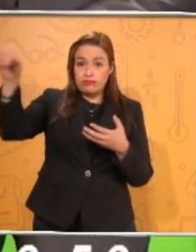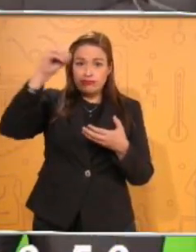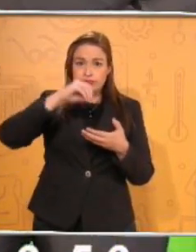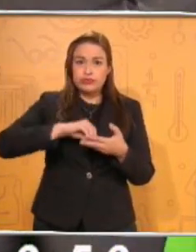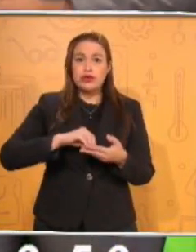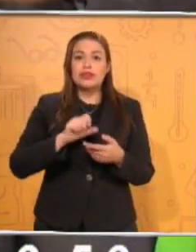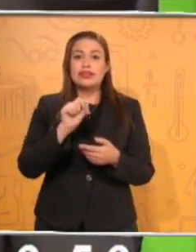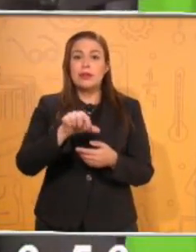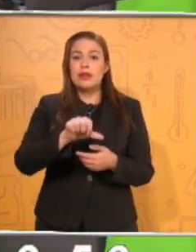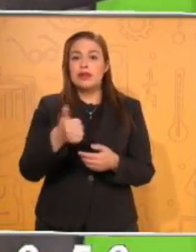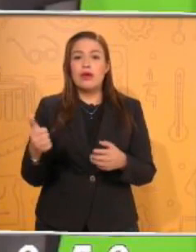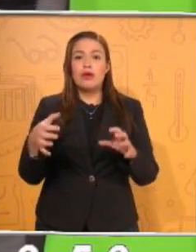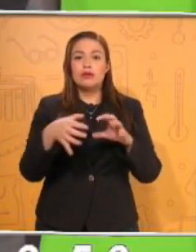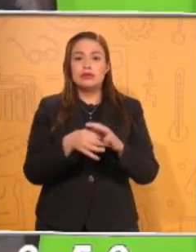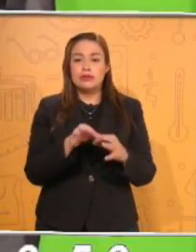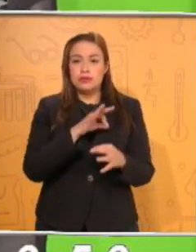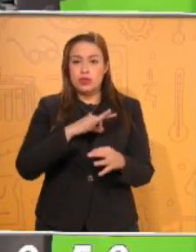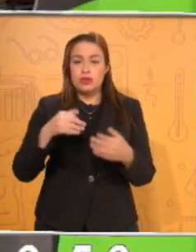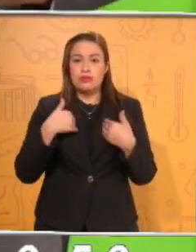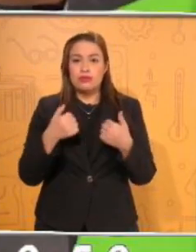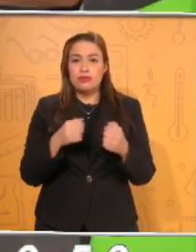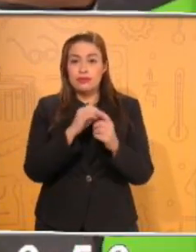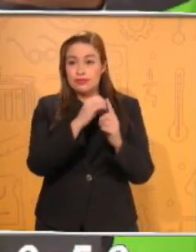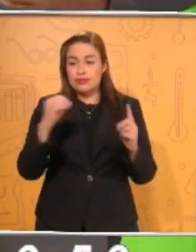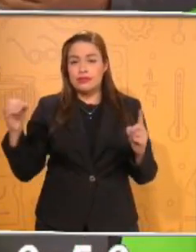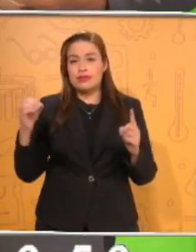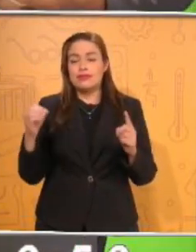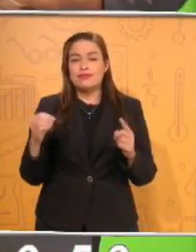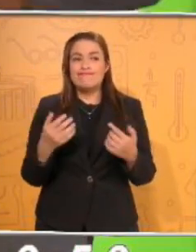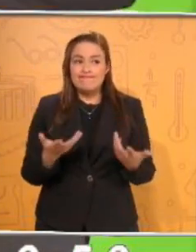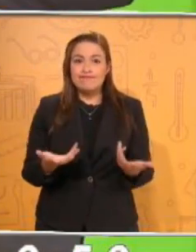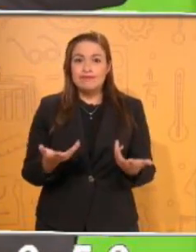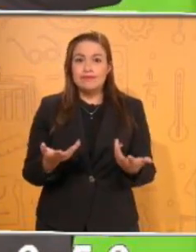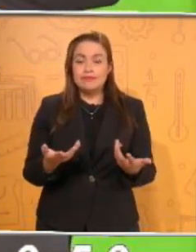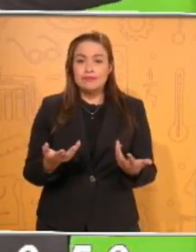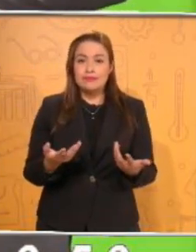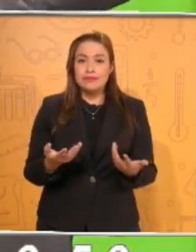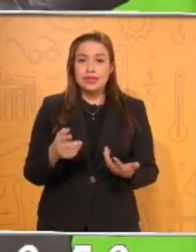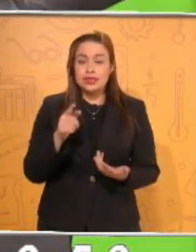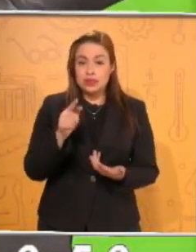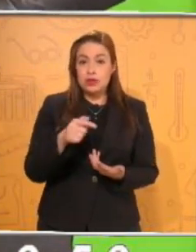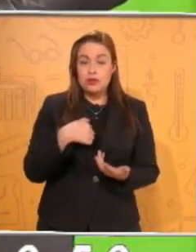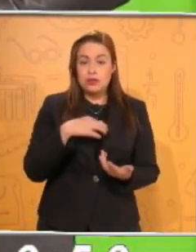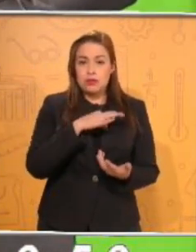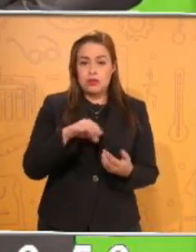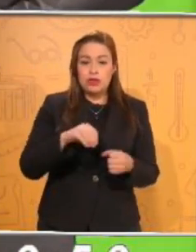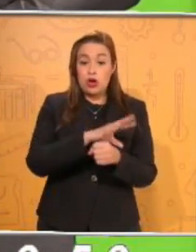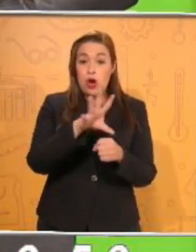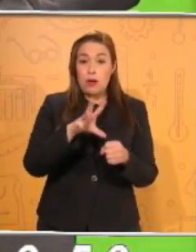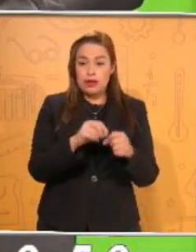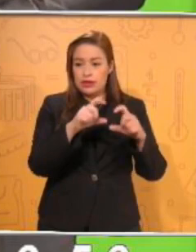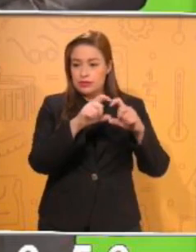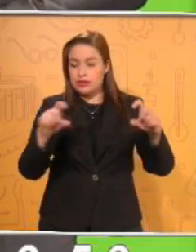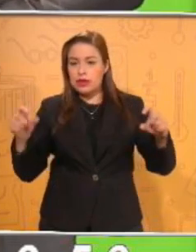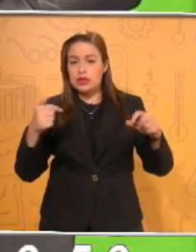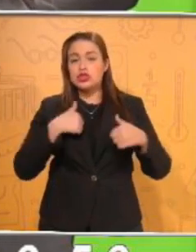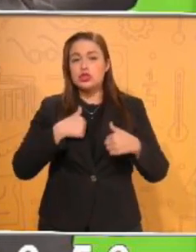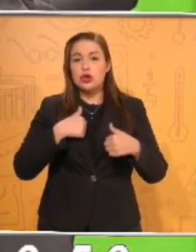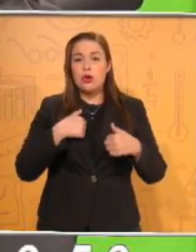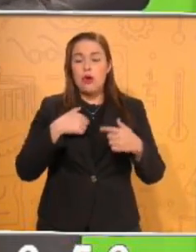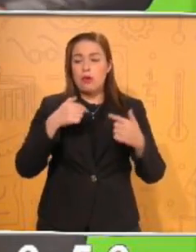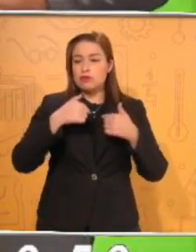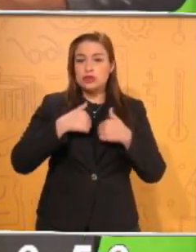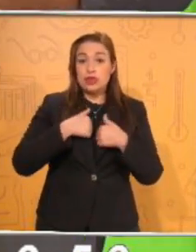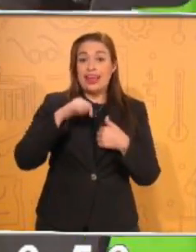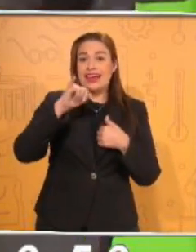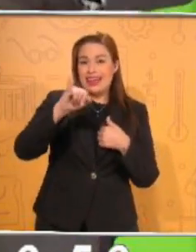I say, I was doing, okay, but you can complete this expression. I was doing what,